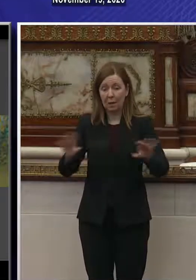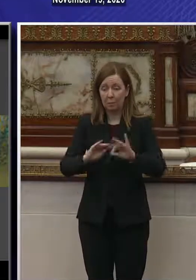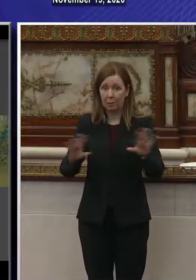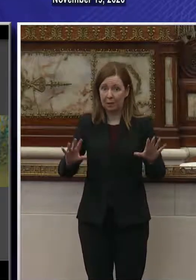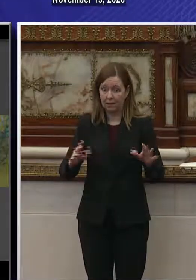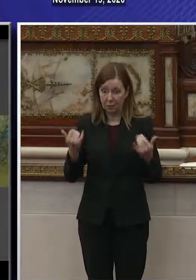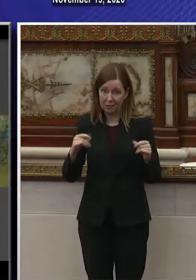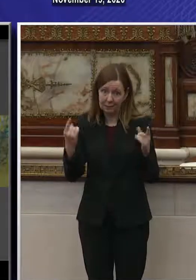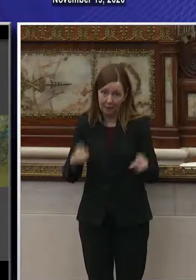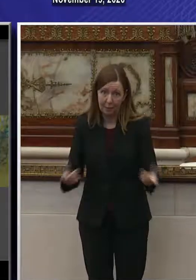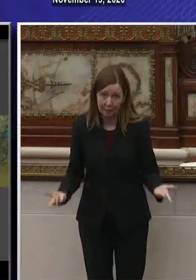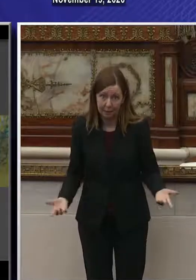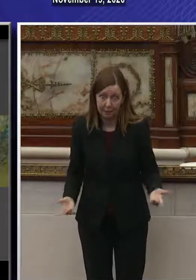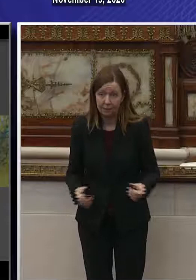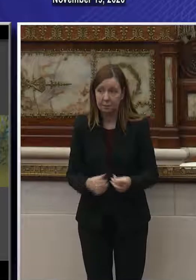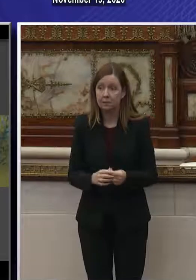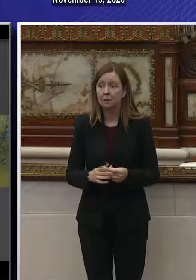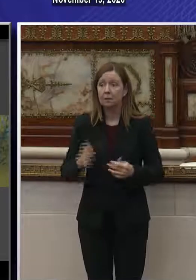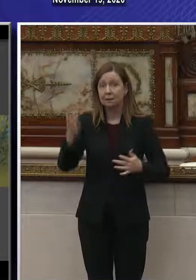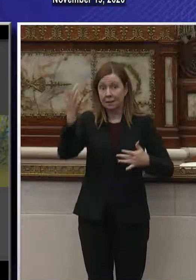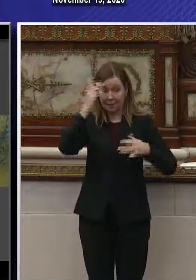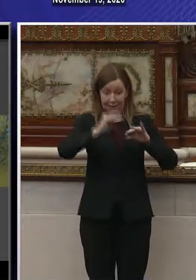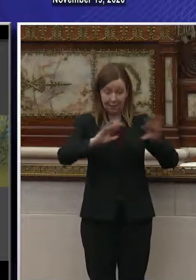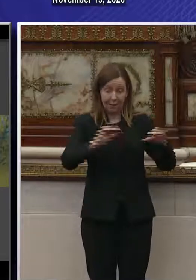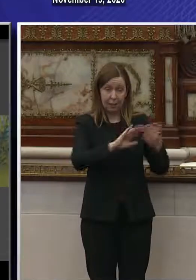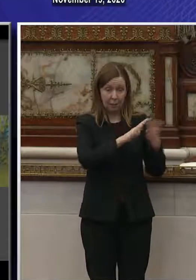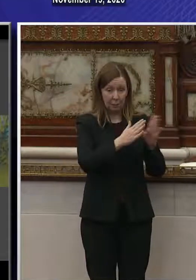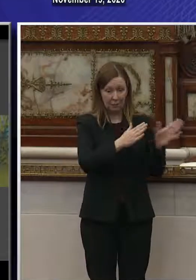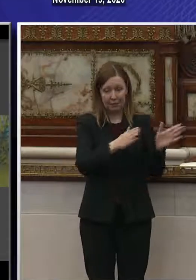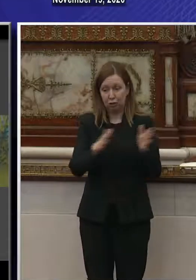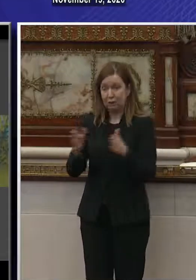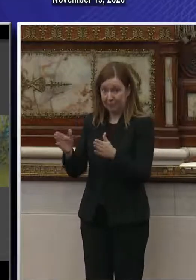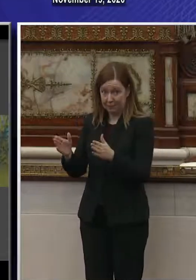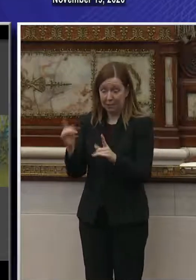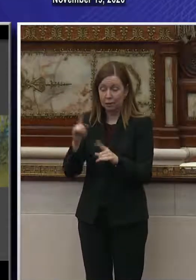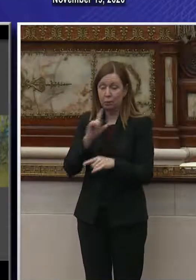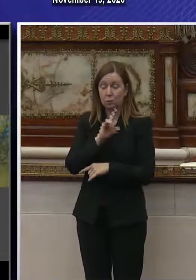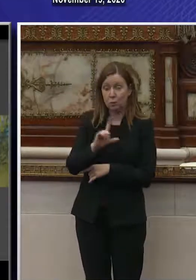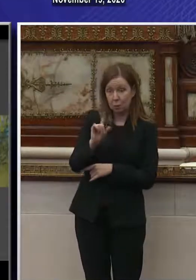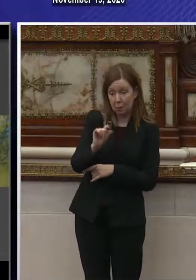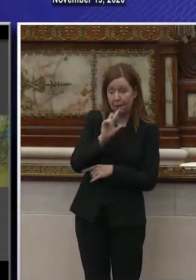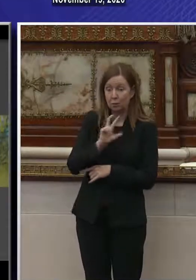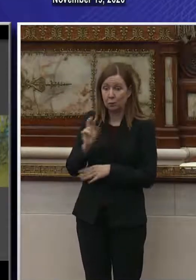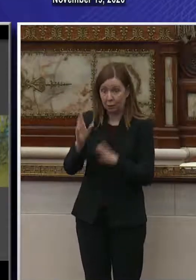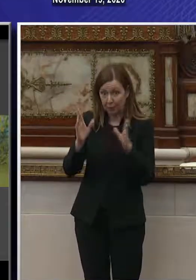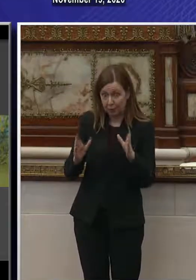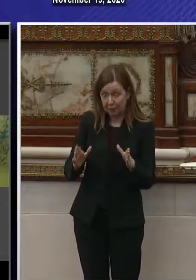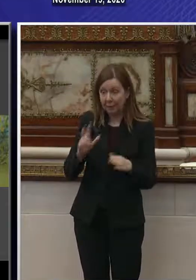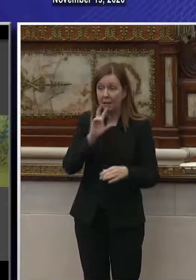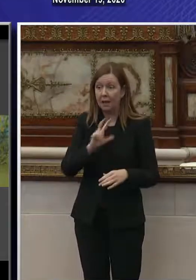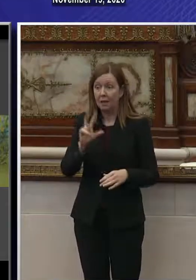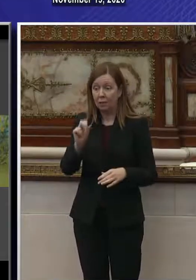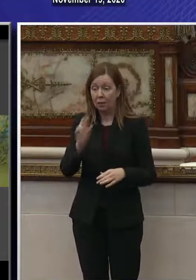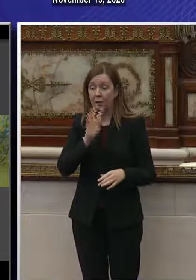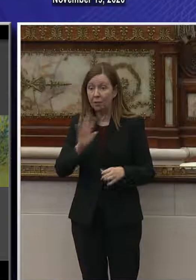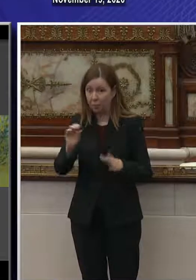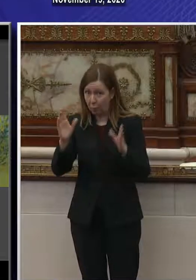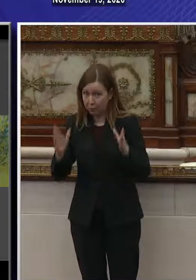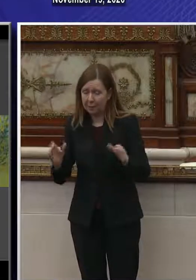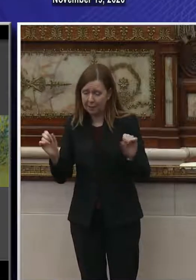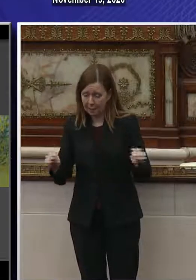away. While infection in the community has shifted to the 20 to 30-year-old and 30 to 40-year-old age